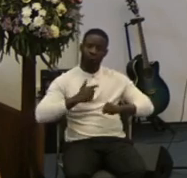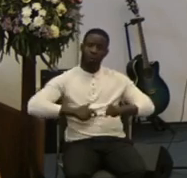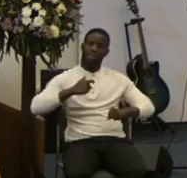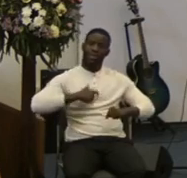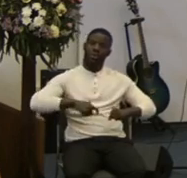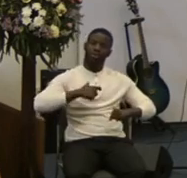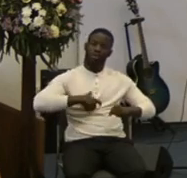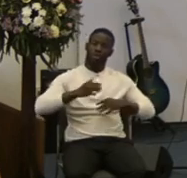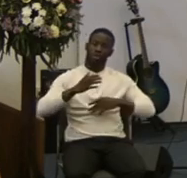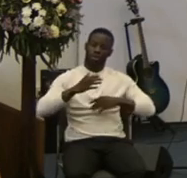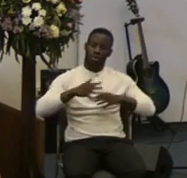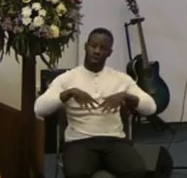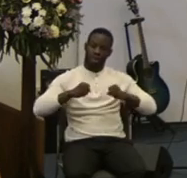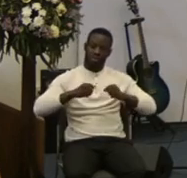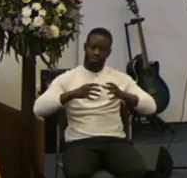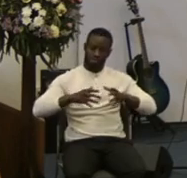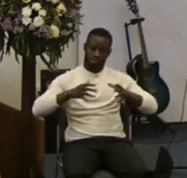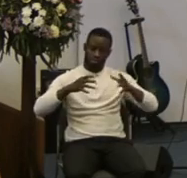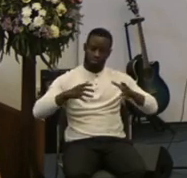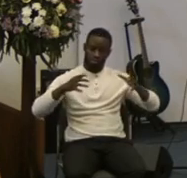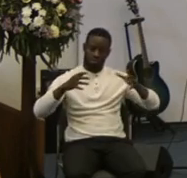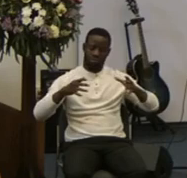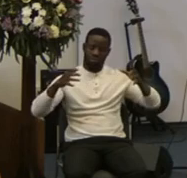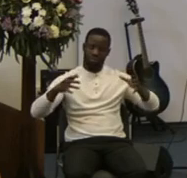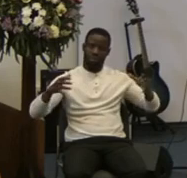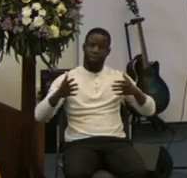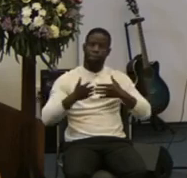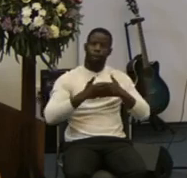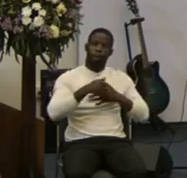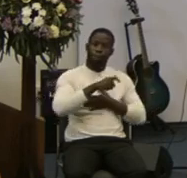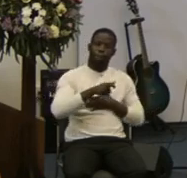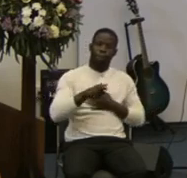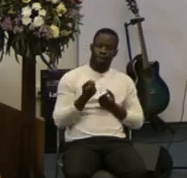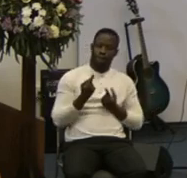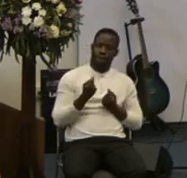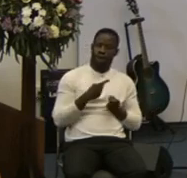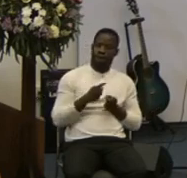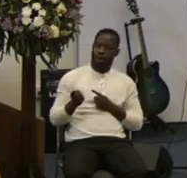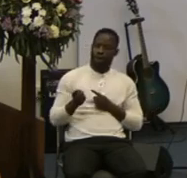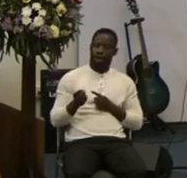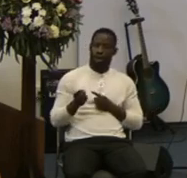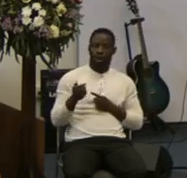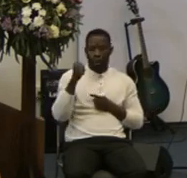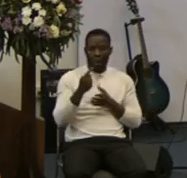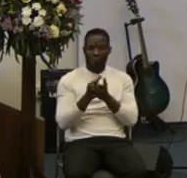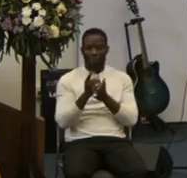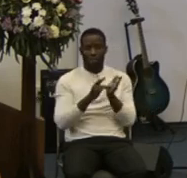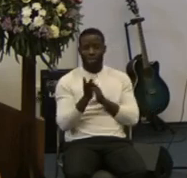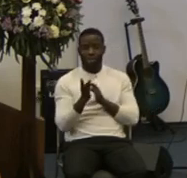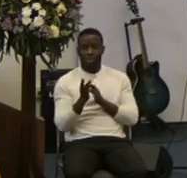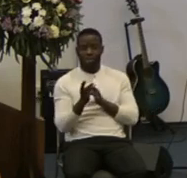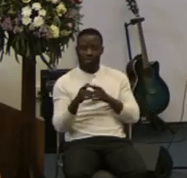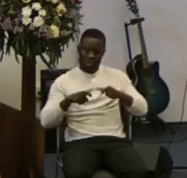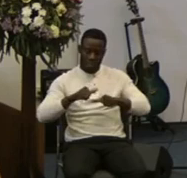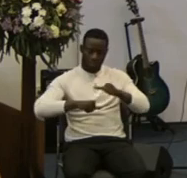for himself. The news about him is spreading like wildfire, and we see this in the ensuing verses. He's still